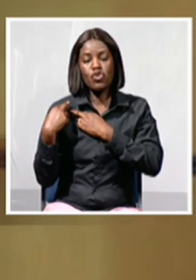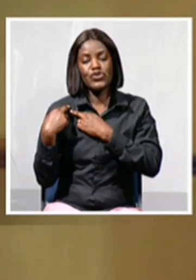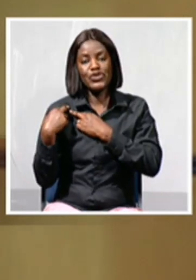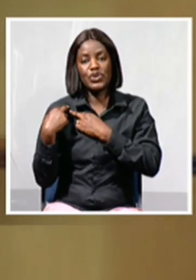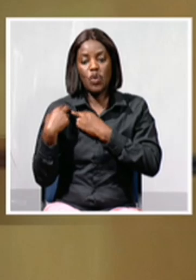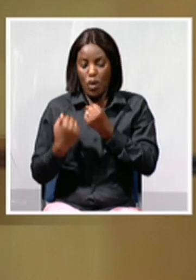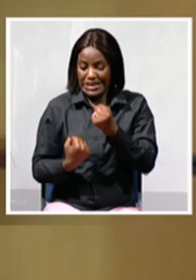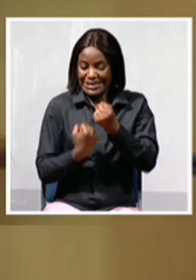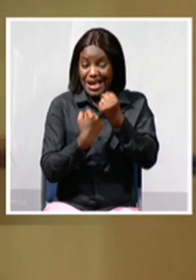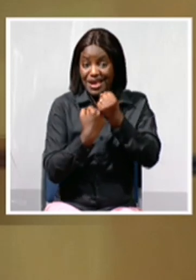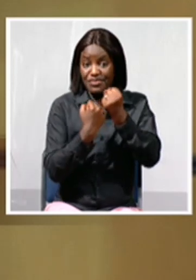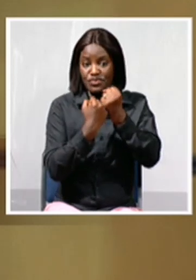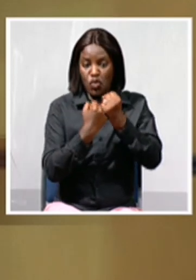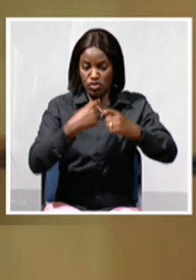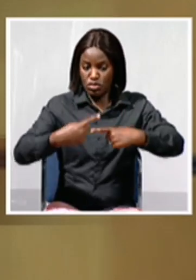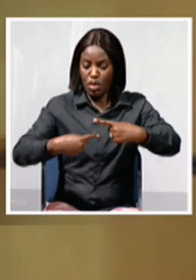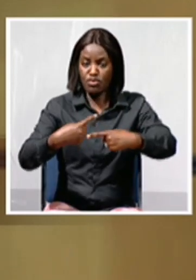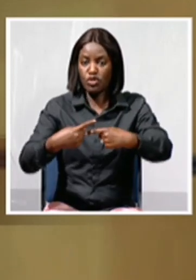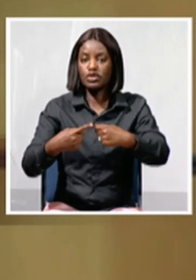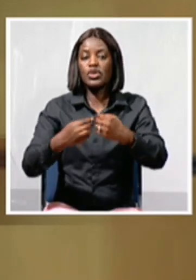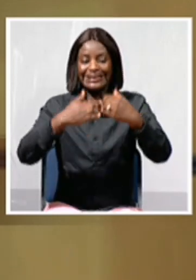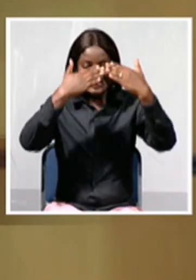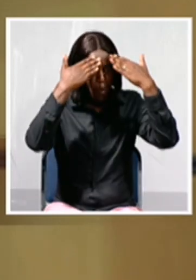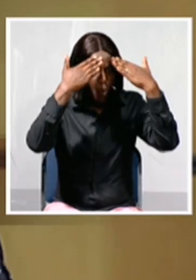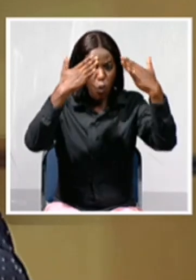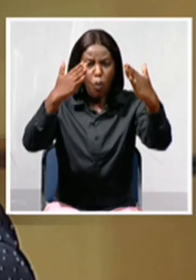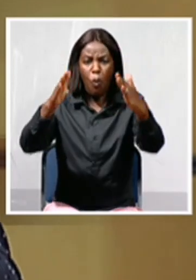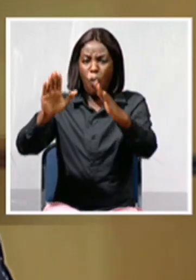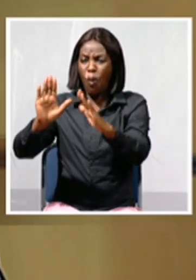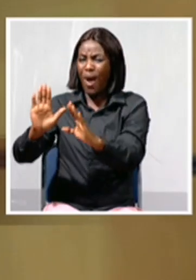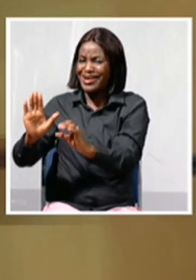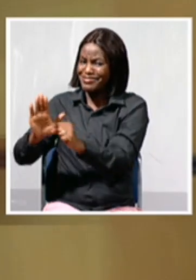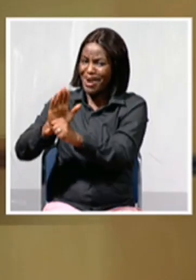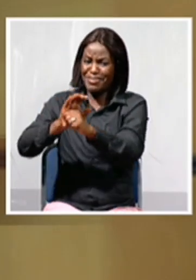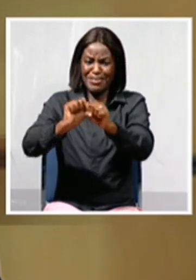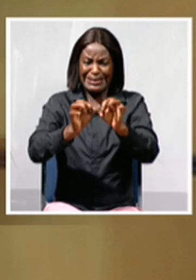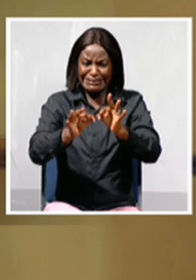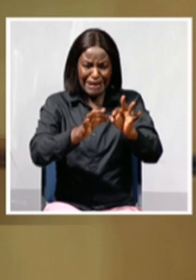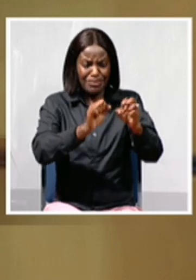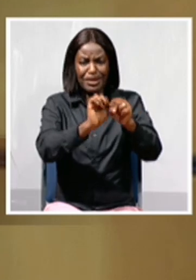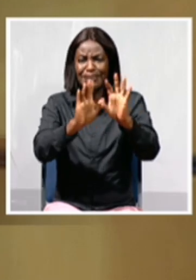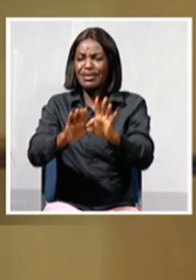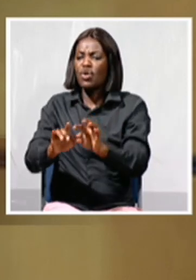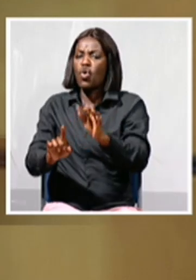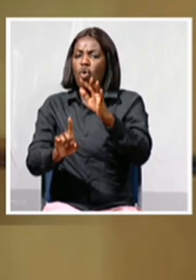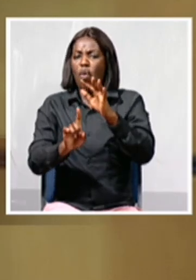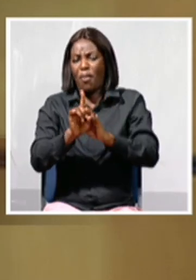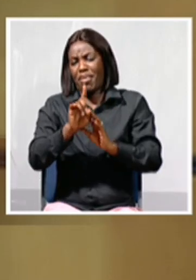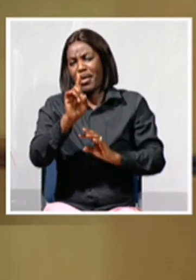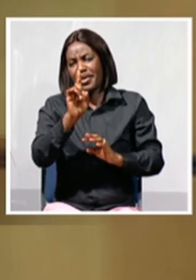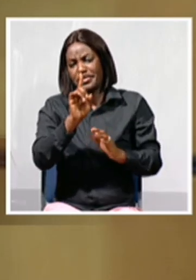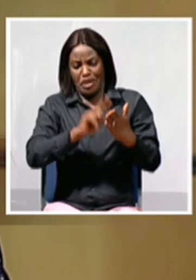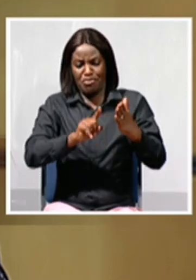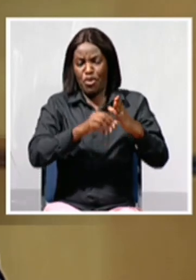there is voter education done enough to prepare people for the polls, because 91% is good. But again, if people don't vote, it won't mean